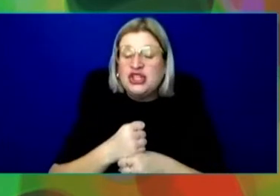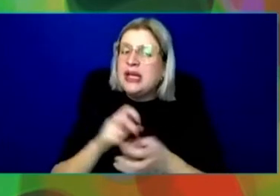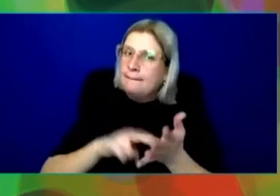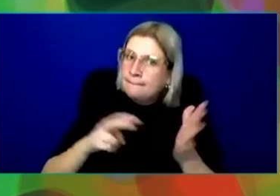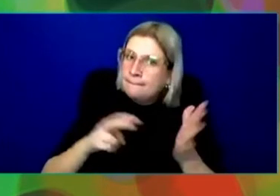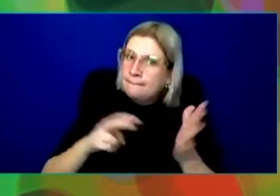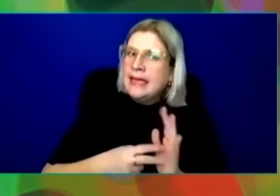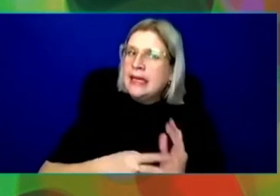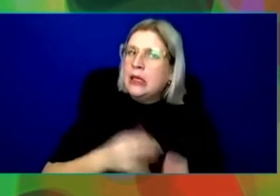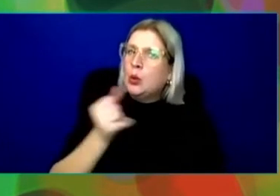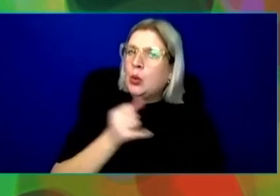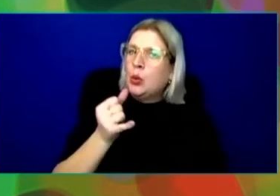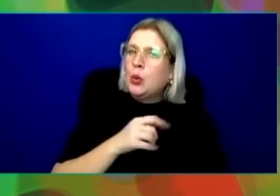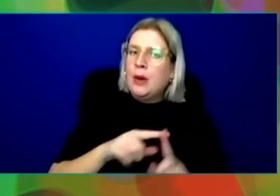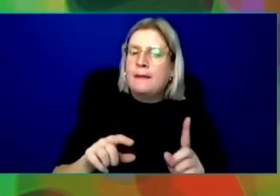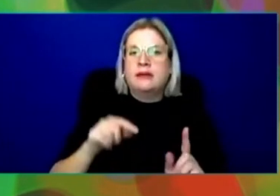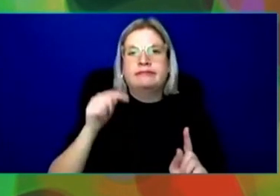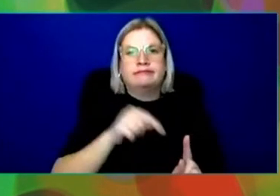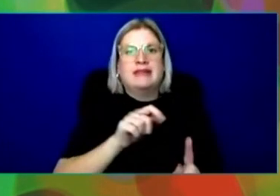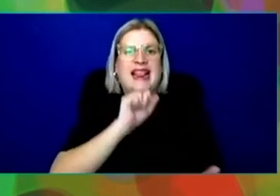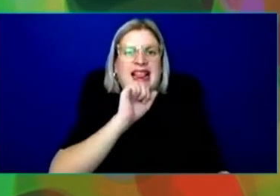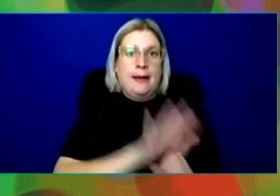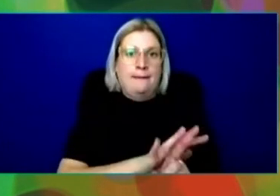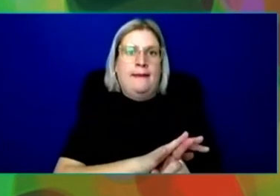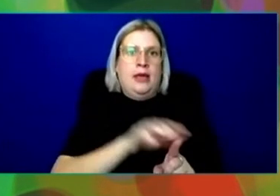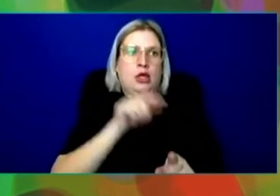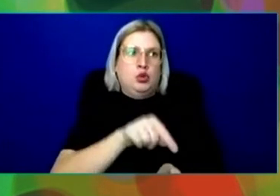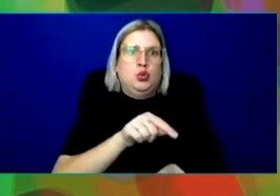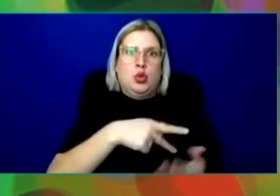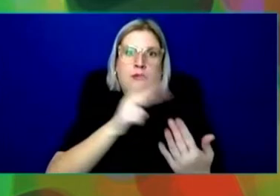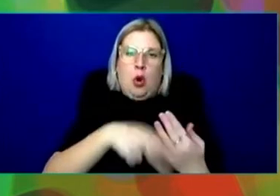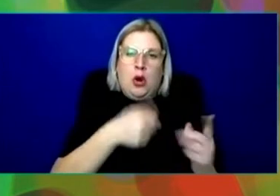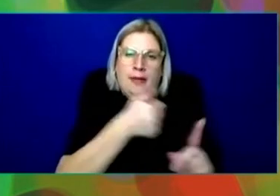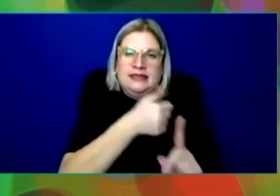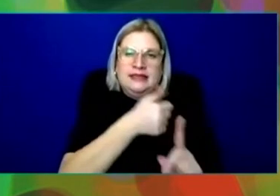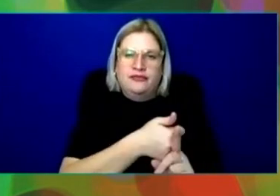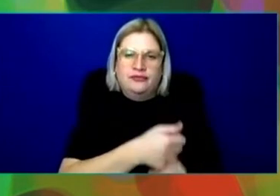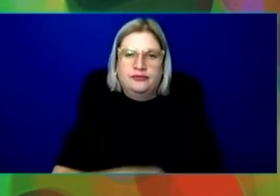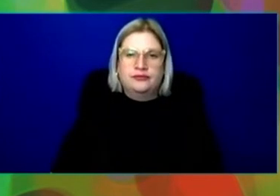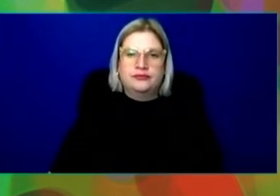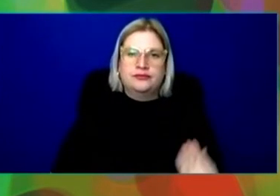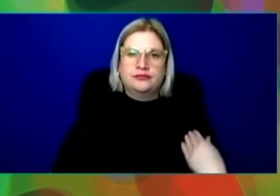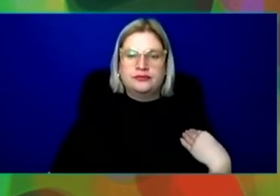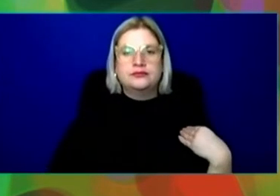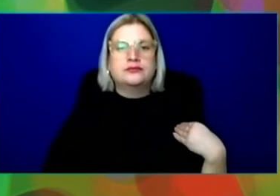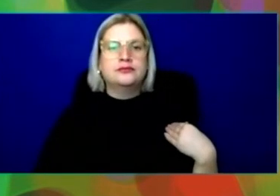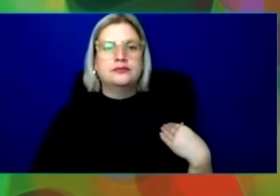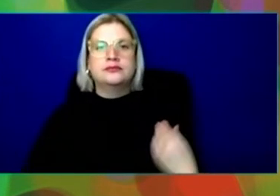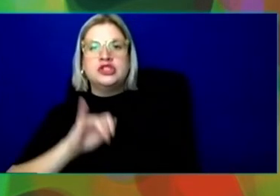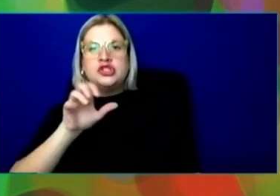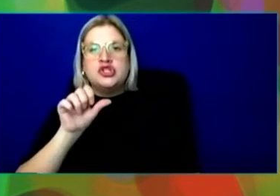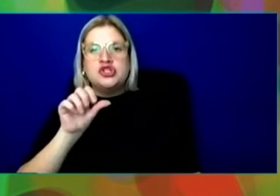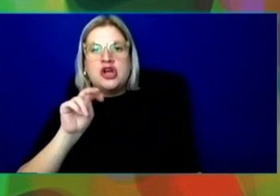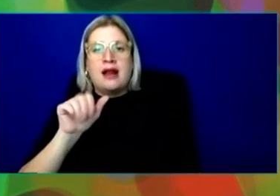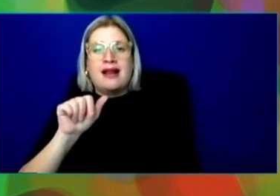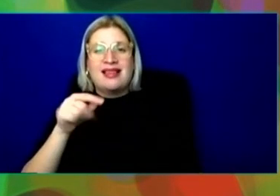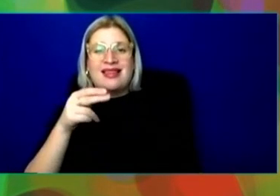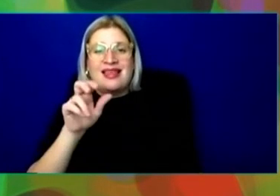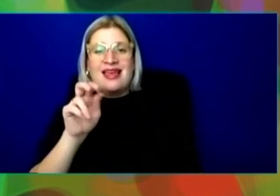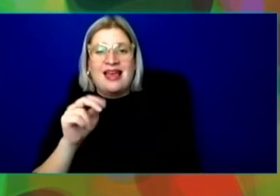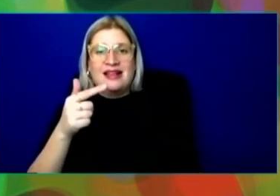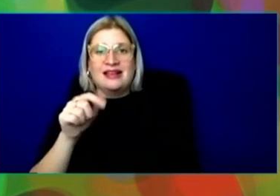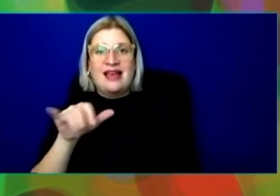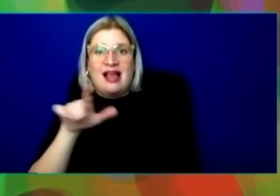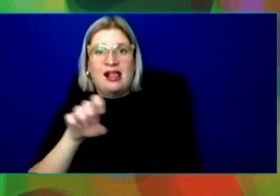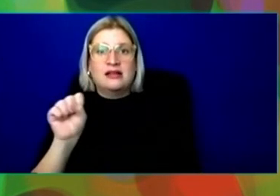it's the Schomburg Center's commitment to the programming. Yeah, for sure. I think for me, reflecting on 10 years,